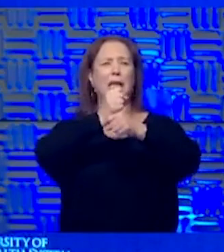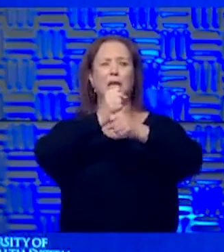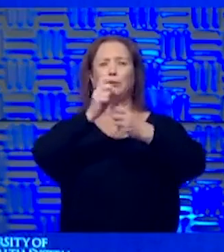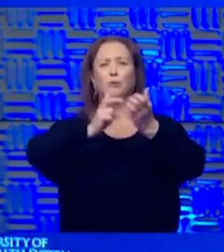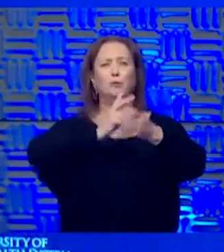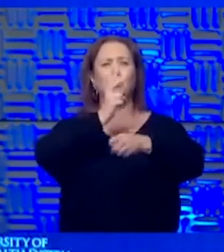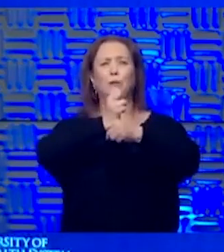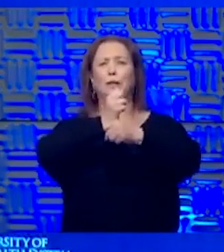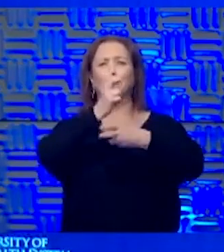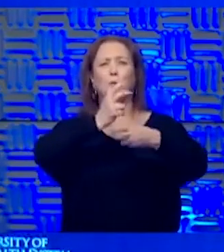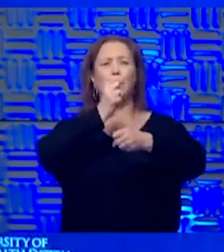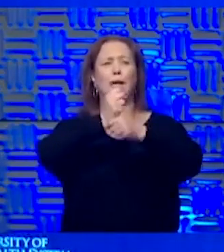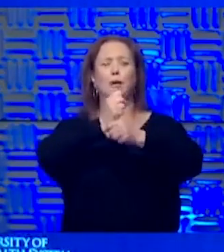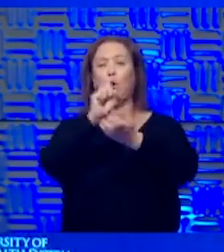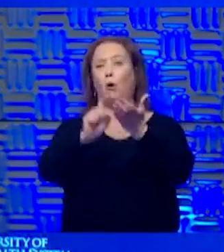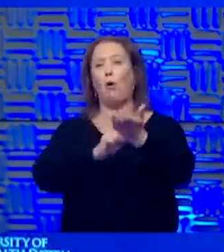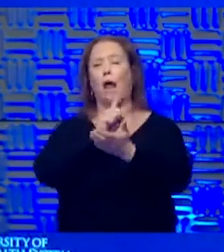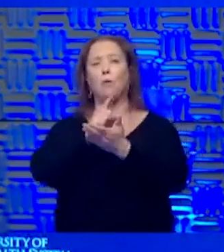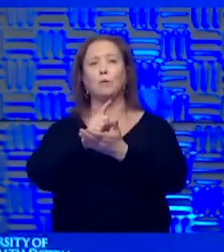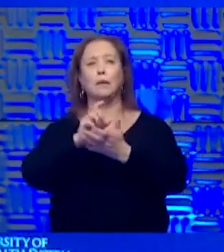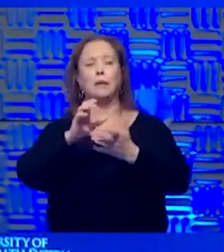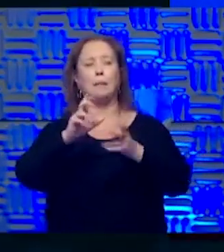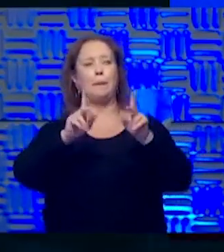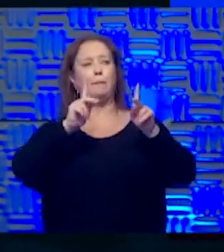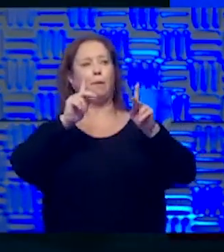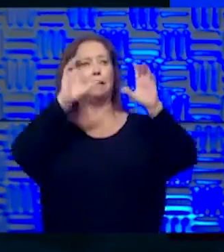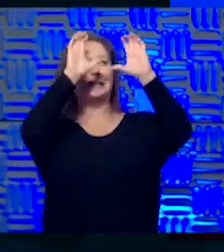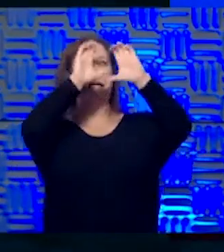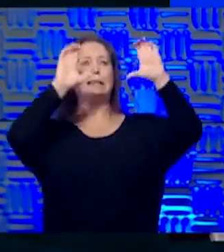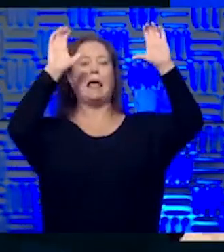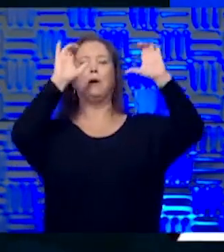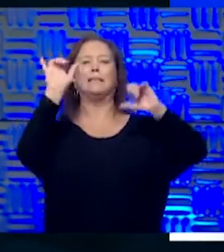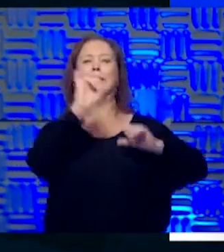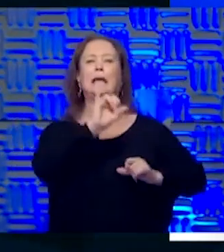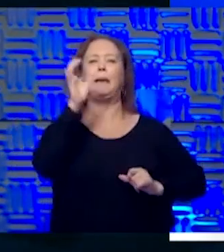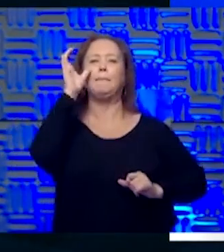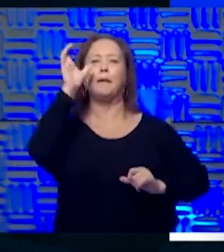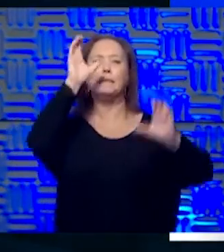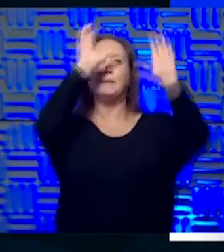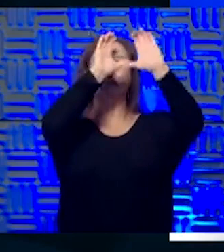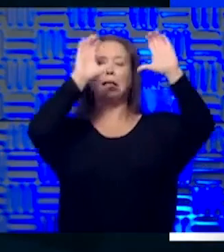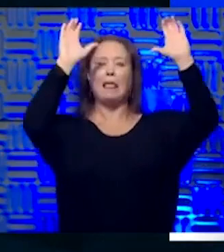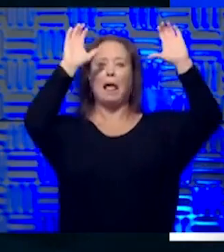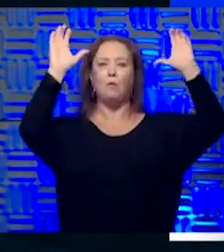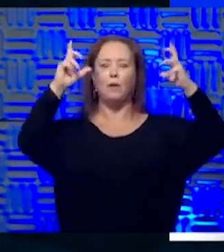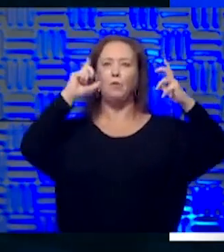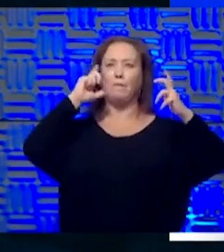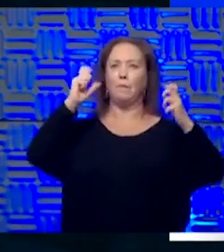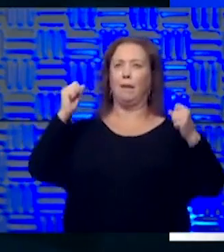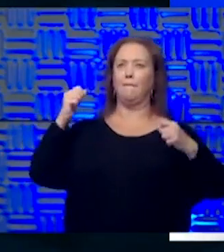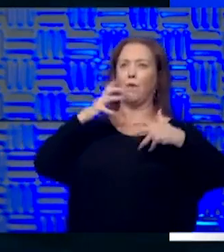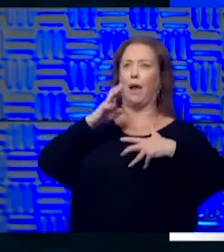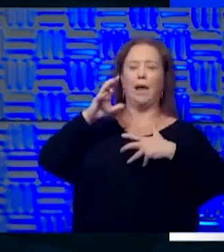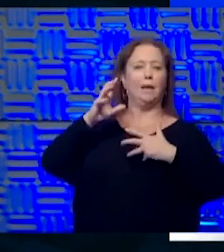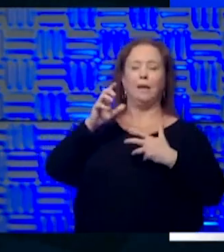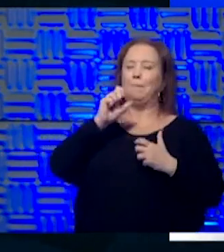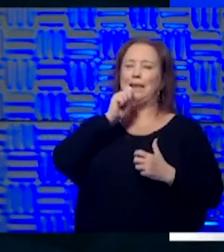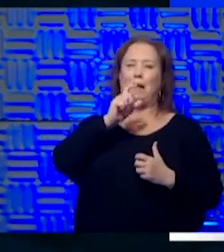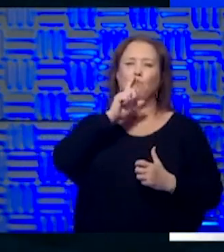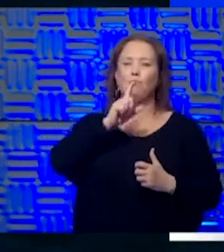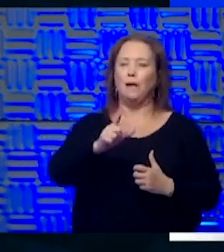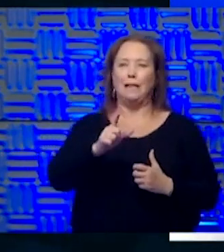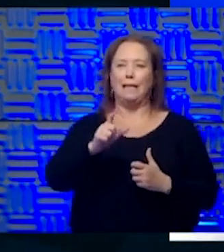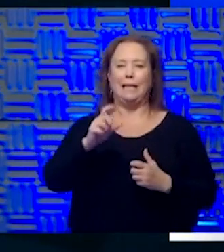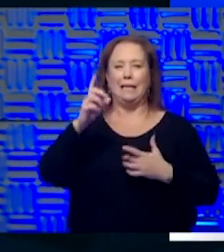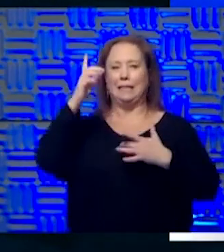And that's sort of the cloud theory. It's out there, it's like a cloud, and you always have to be afraid of it. Yet that's not really how